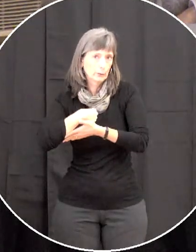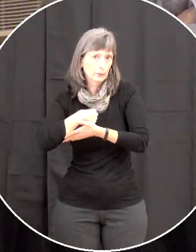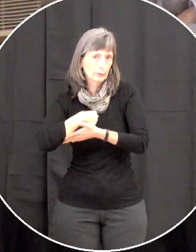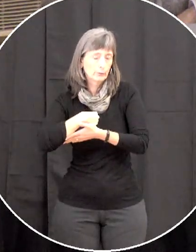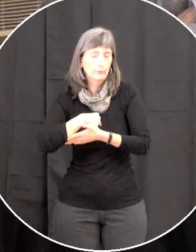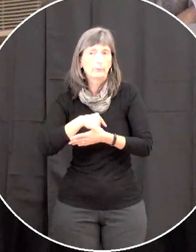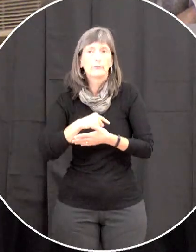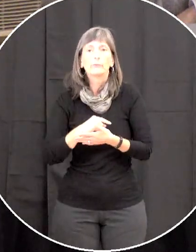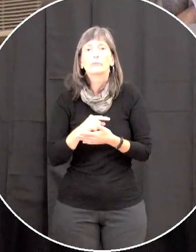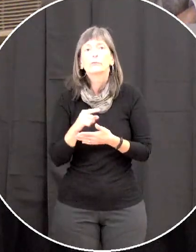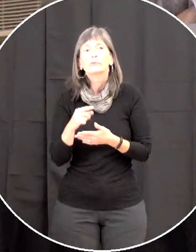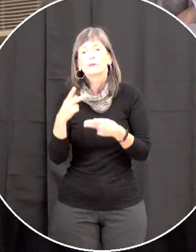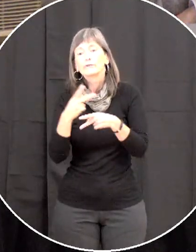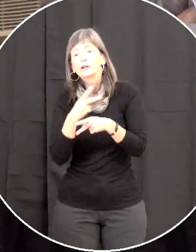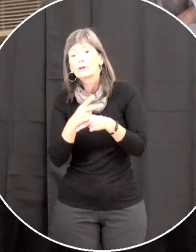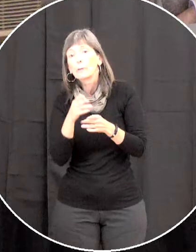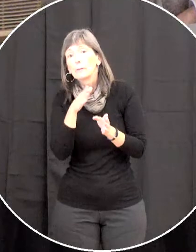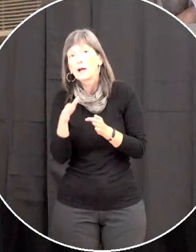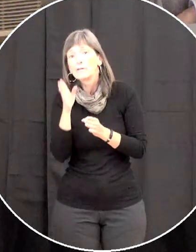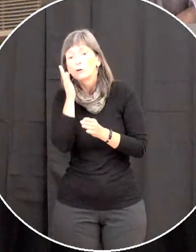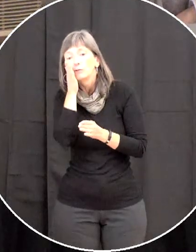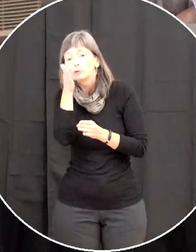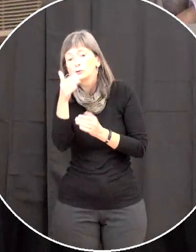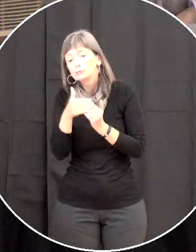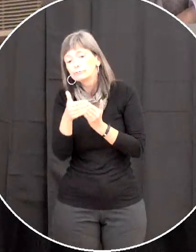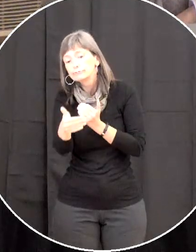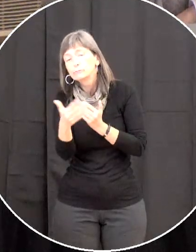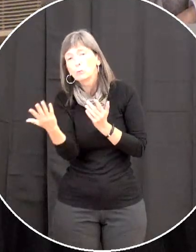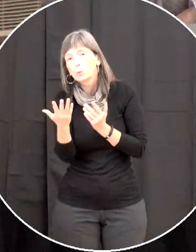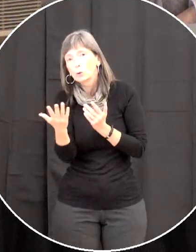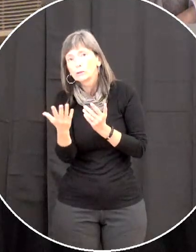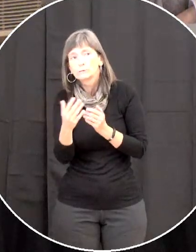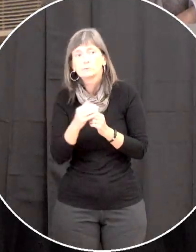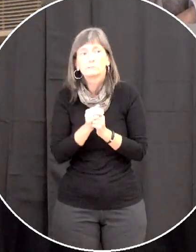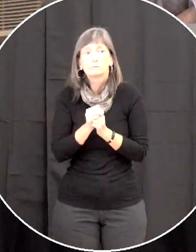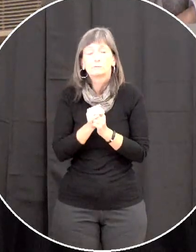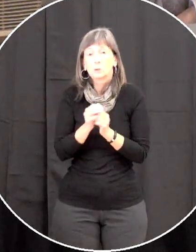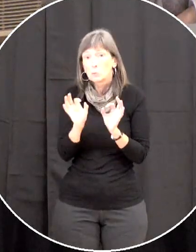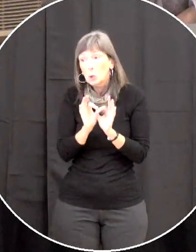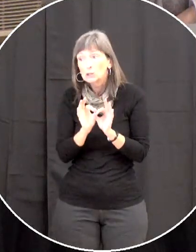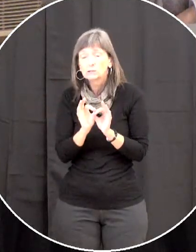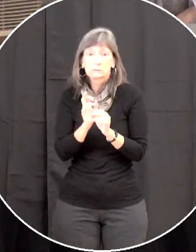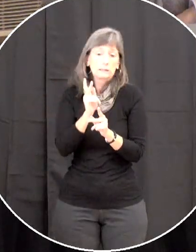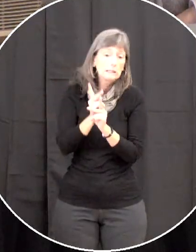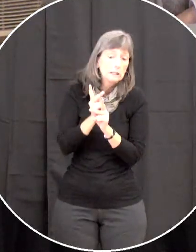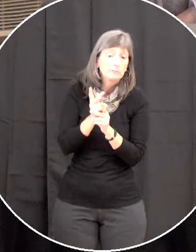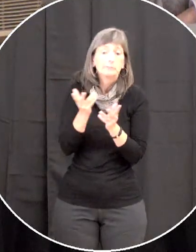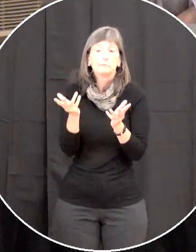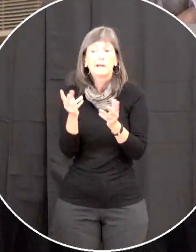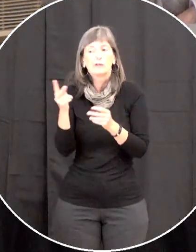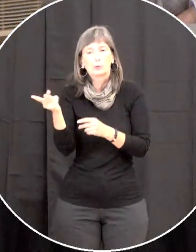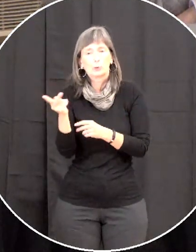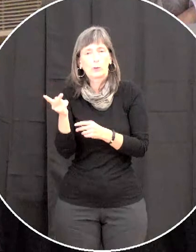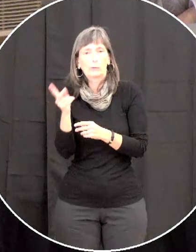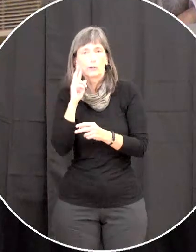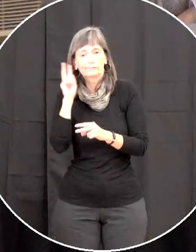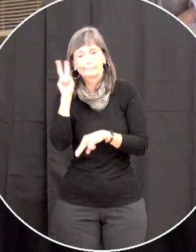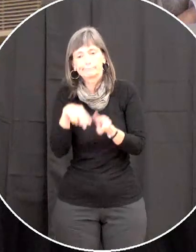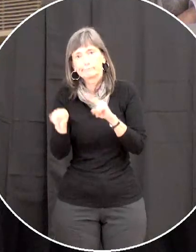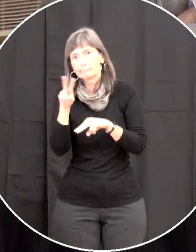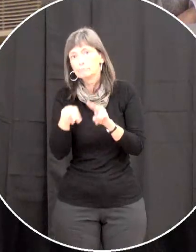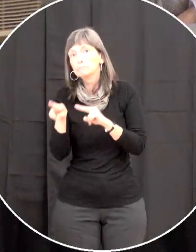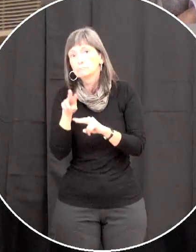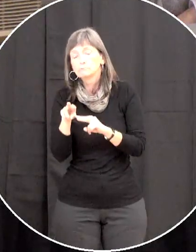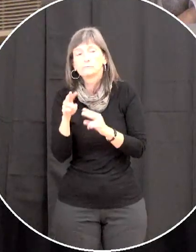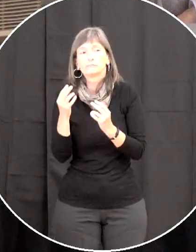as to where it might go in the future, whether it's relevant or whatever. So these 2